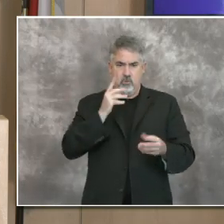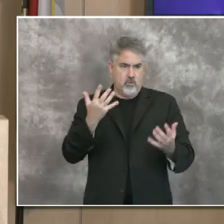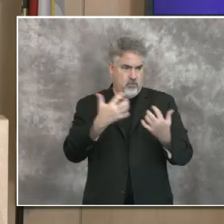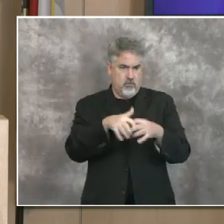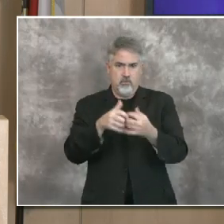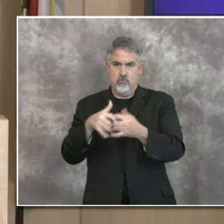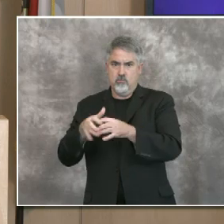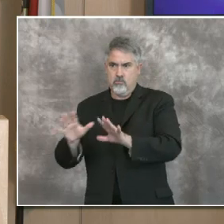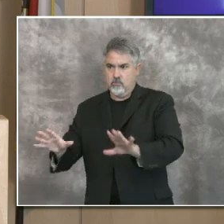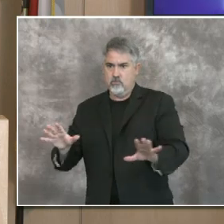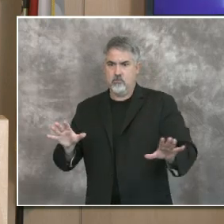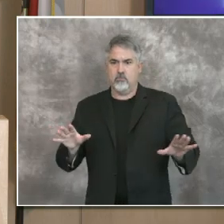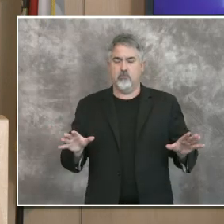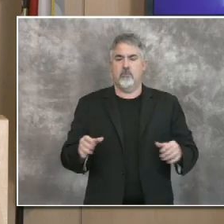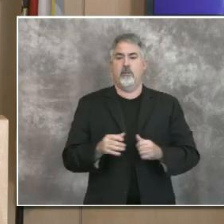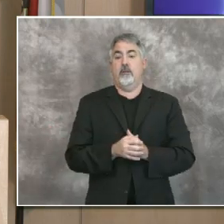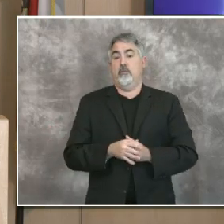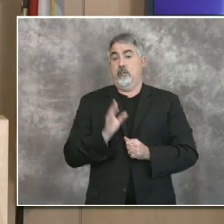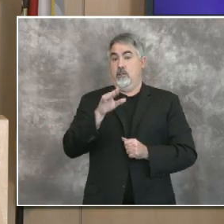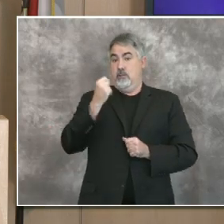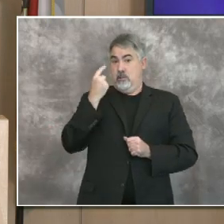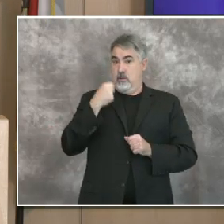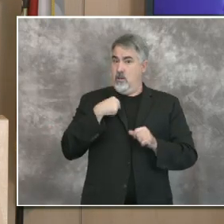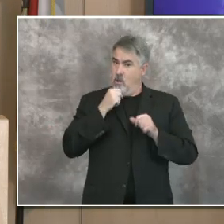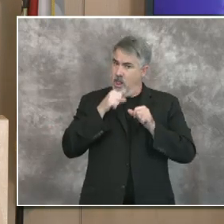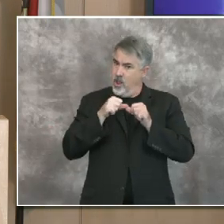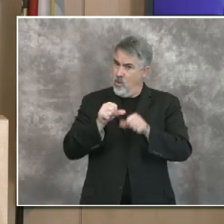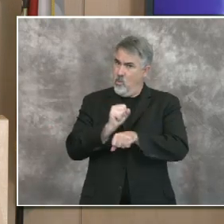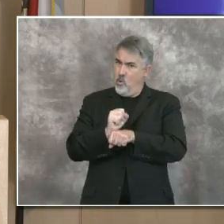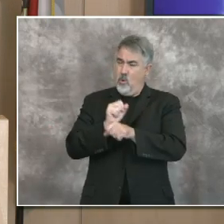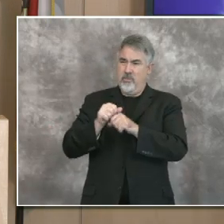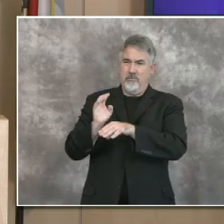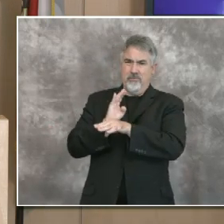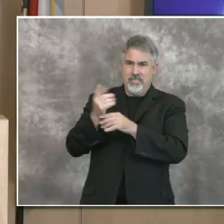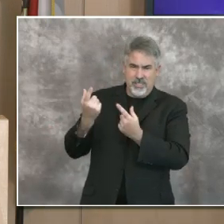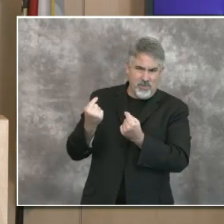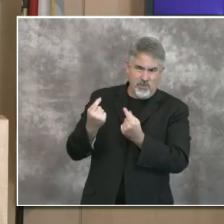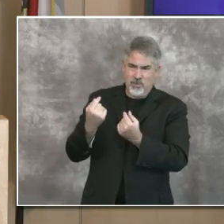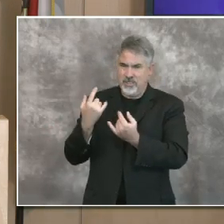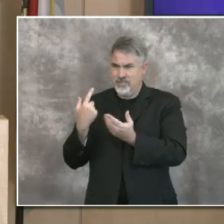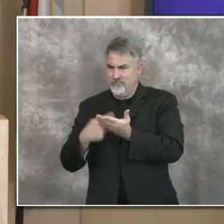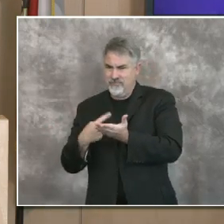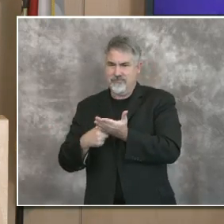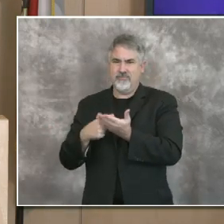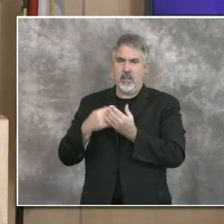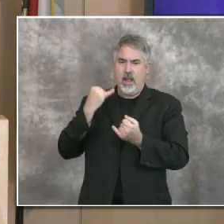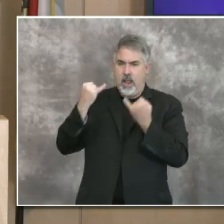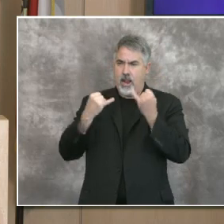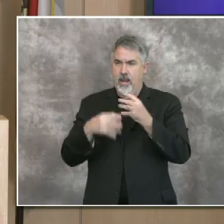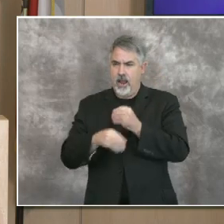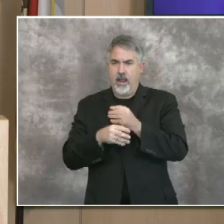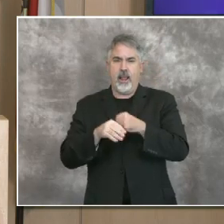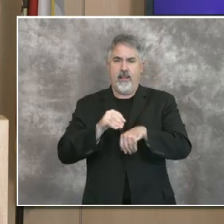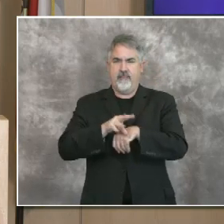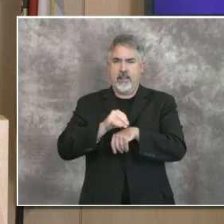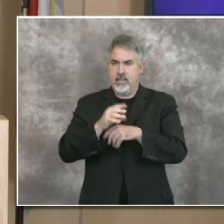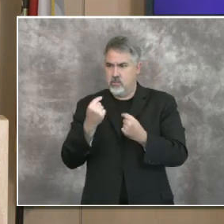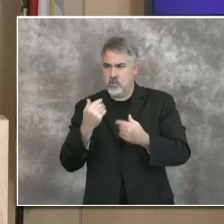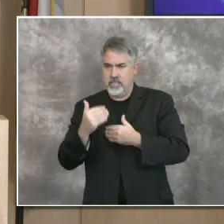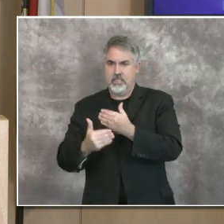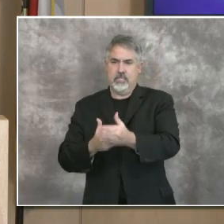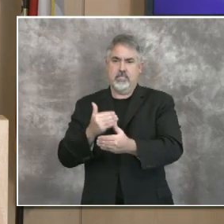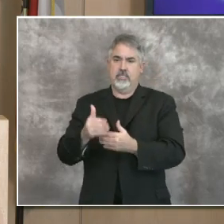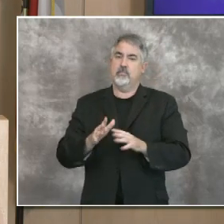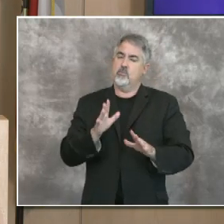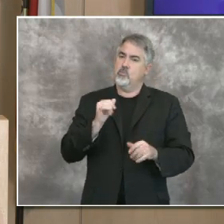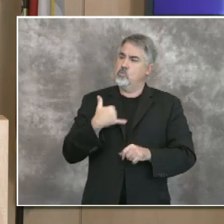other things. And then we'll continue to work with the business community around getting additional input and guidance. We know that there's a lot of work that is being done,